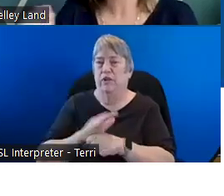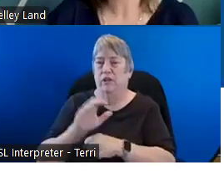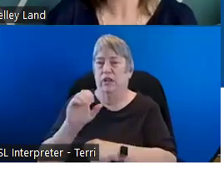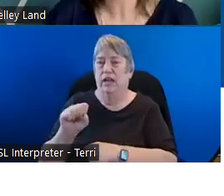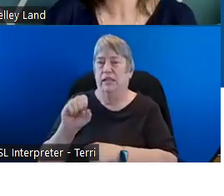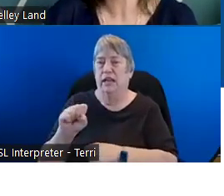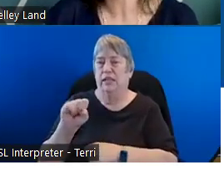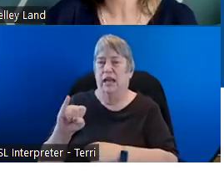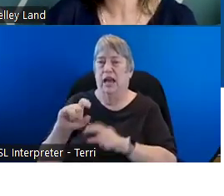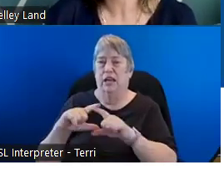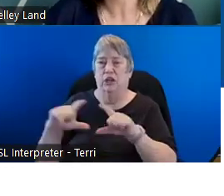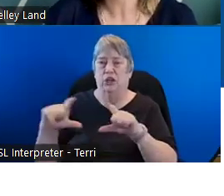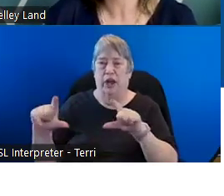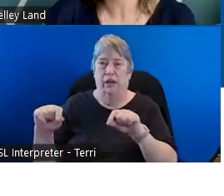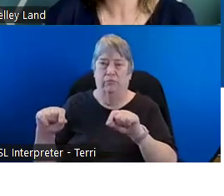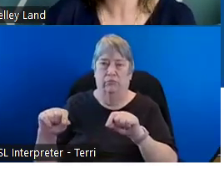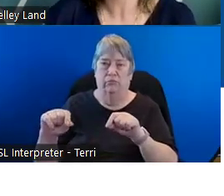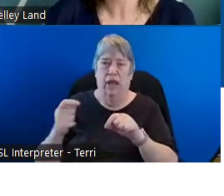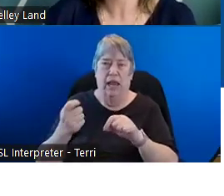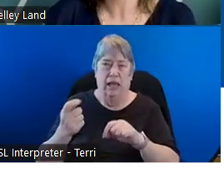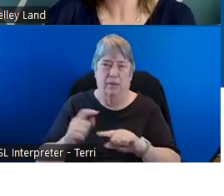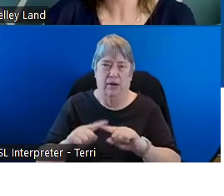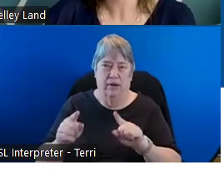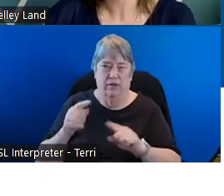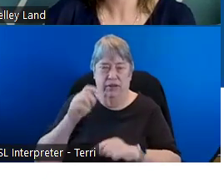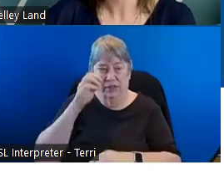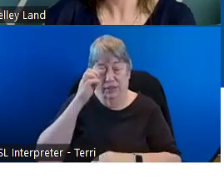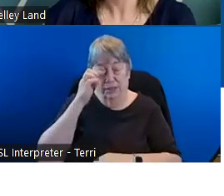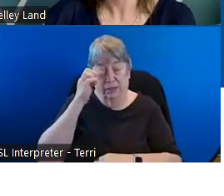bit of differences that we would need to talk about if you have questions around that.